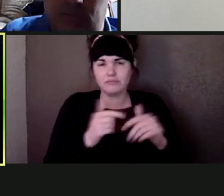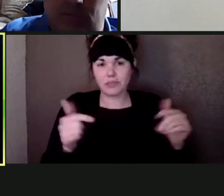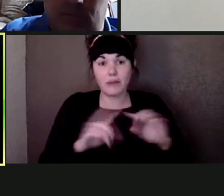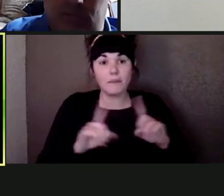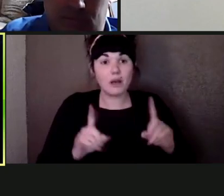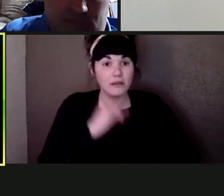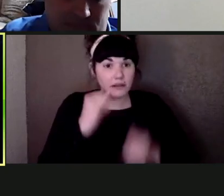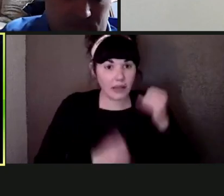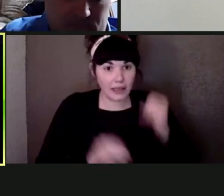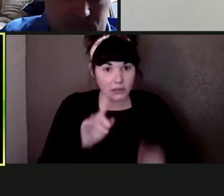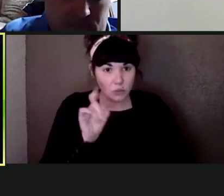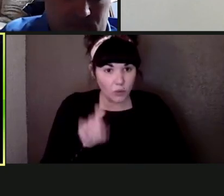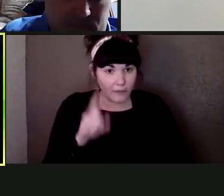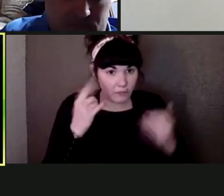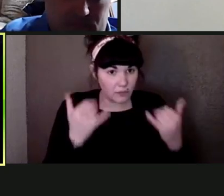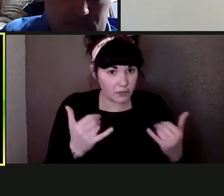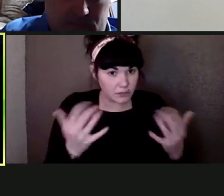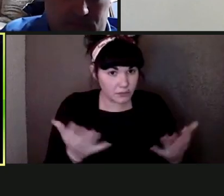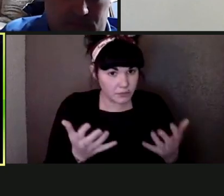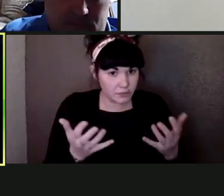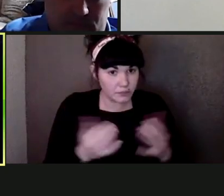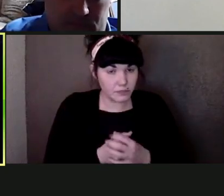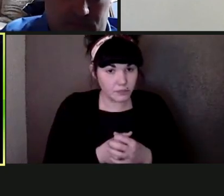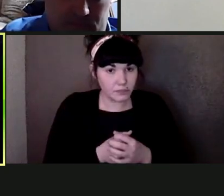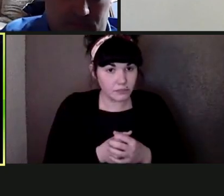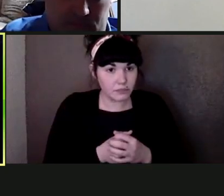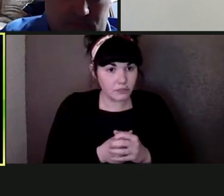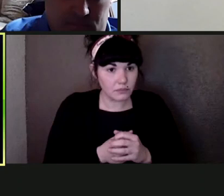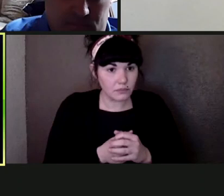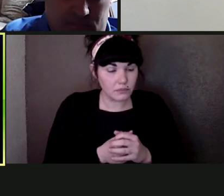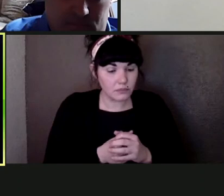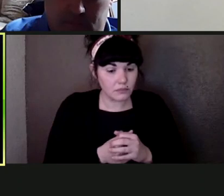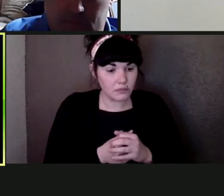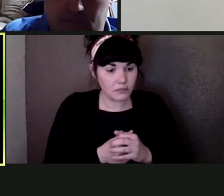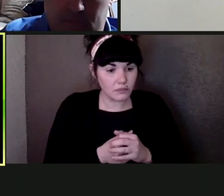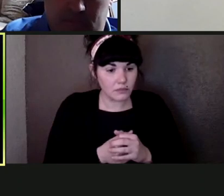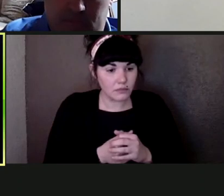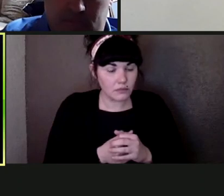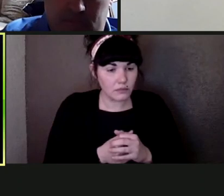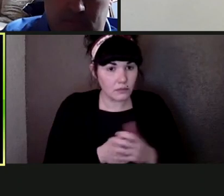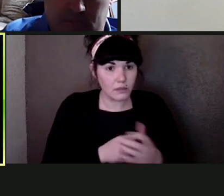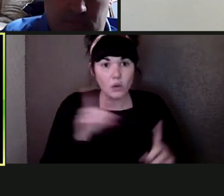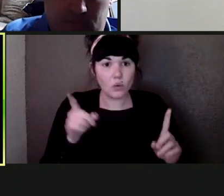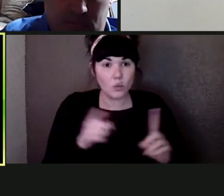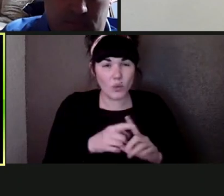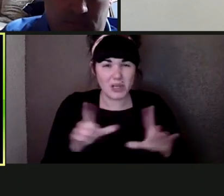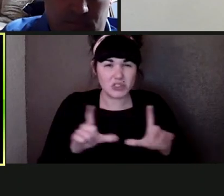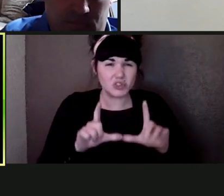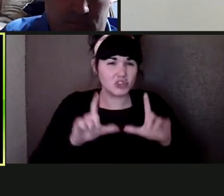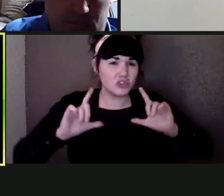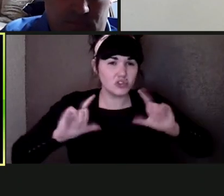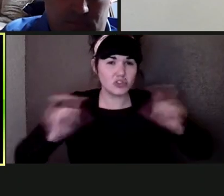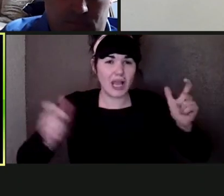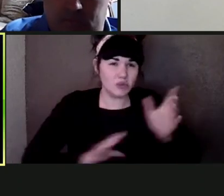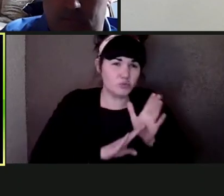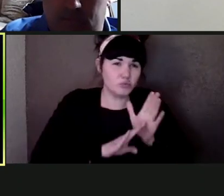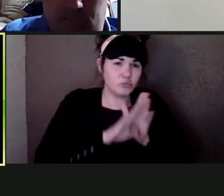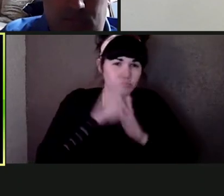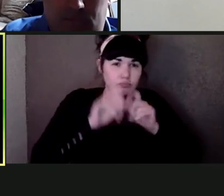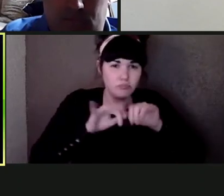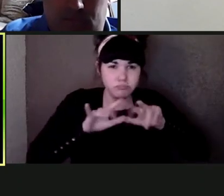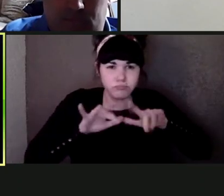ask you all, what are the risks of giant surges like what's happening in India? What can the U S do to